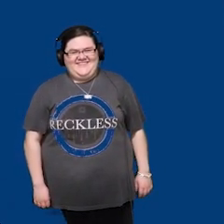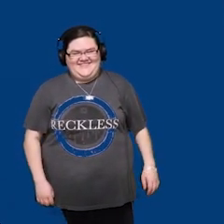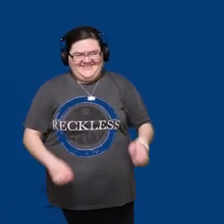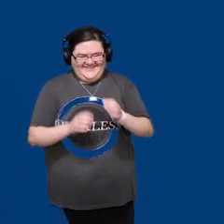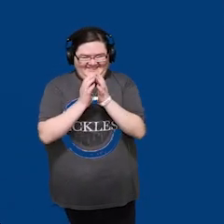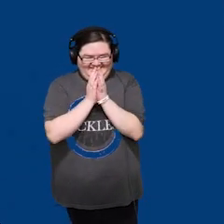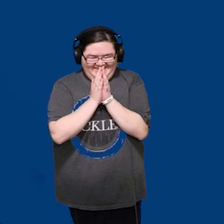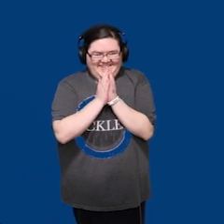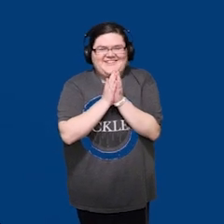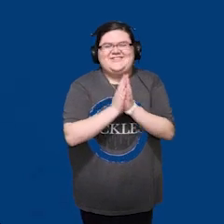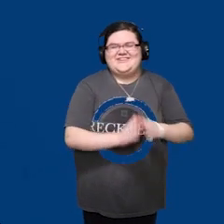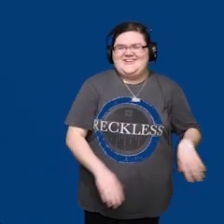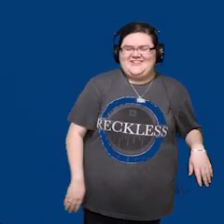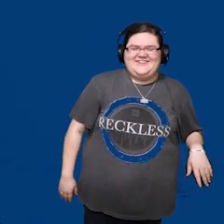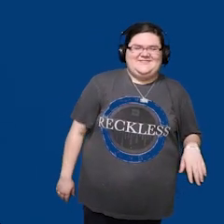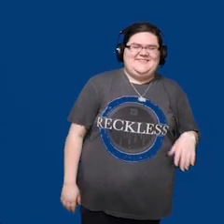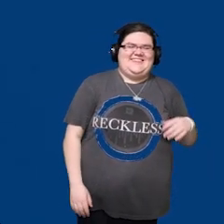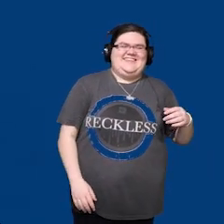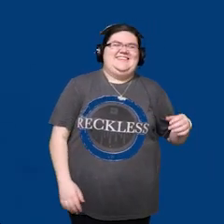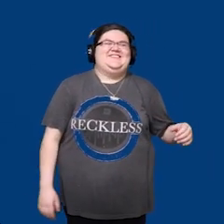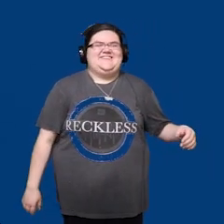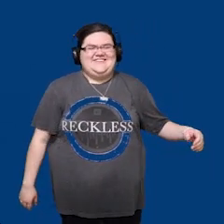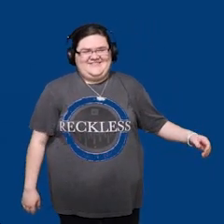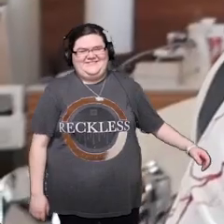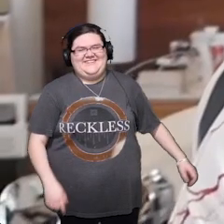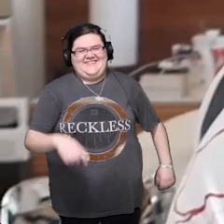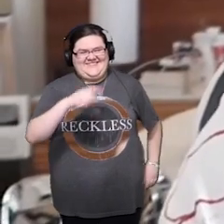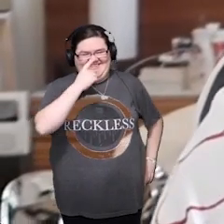Wow, that's amazing, bro.